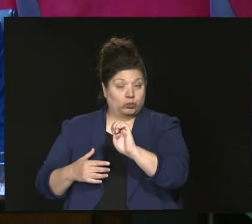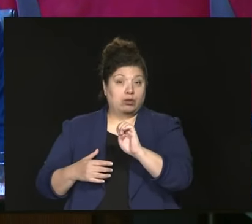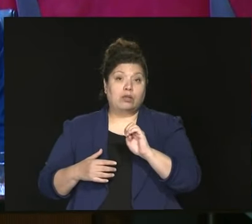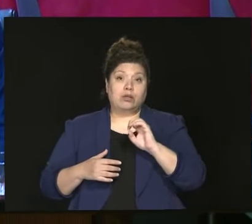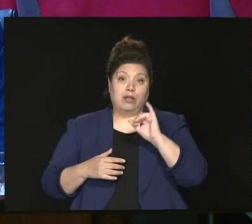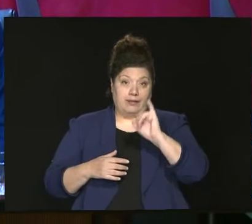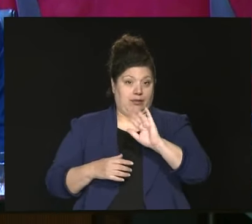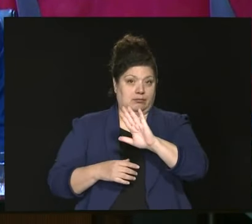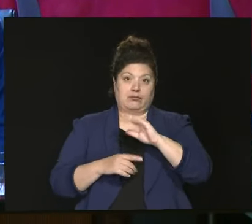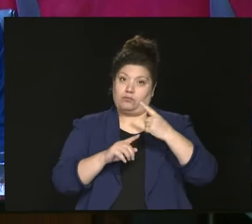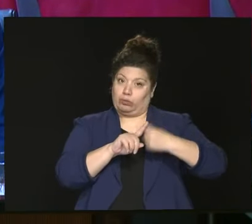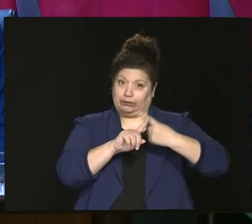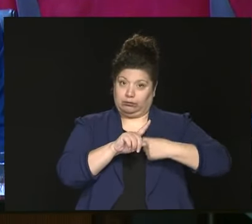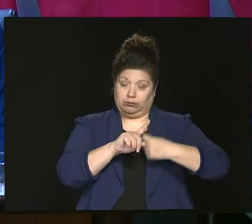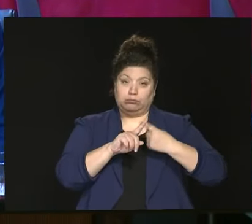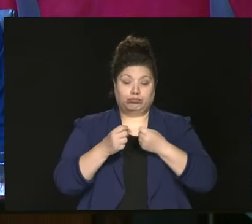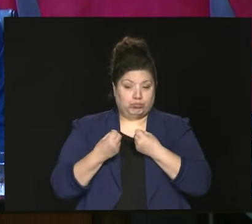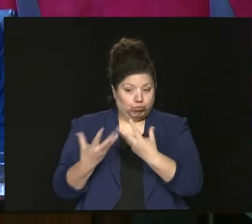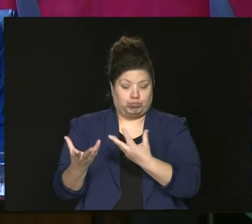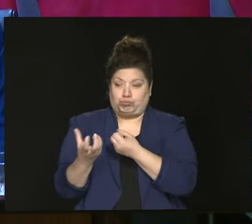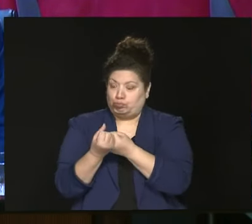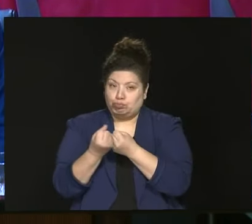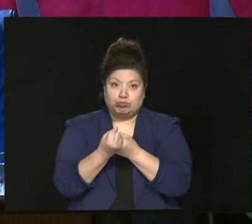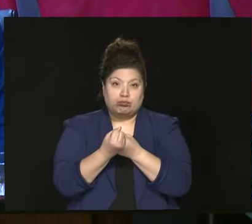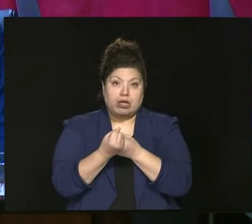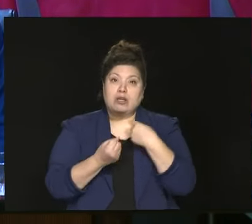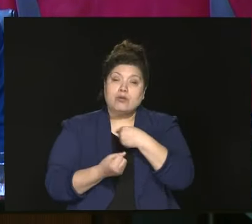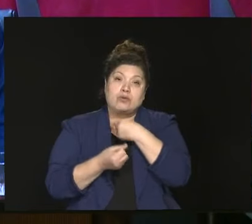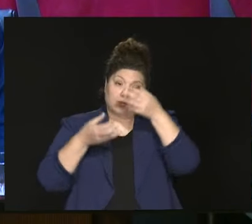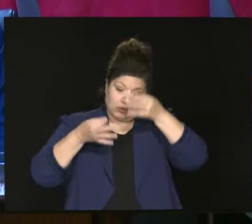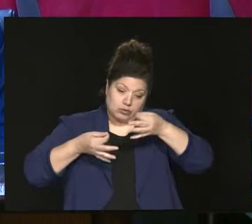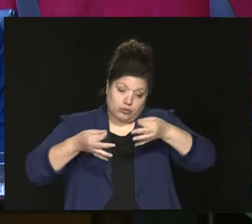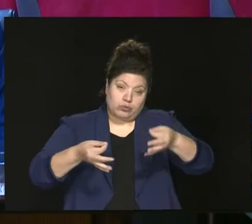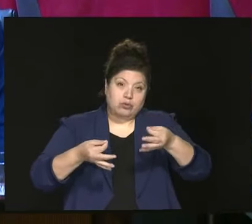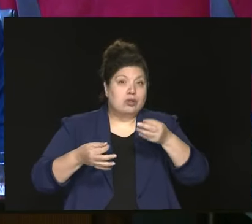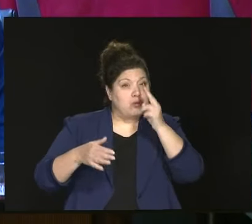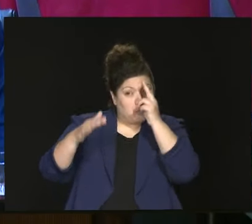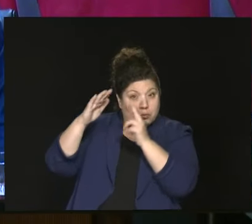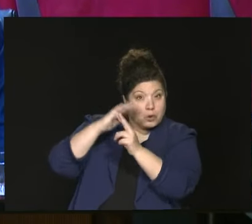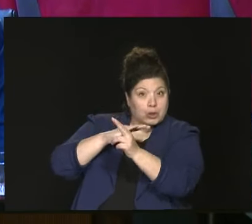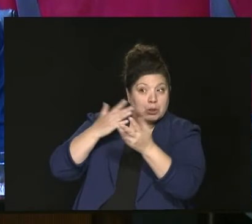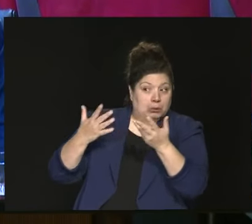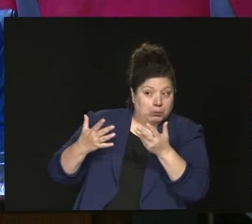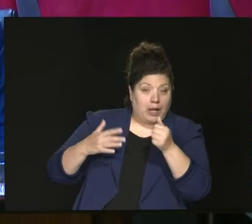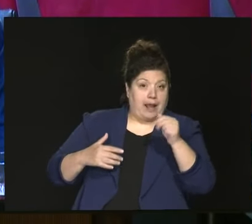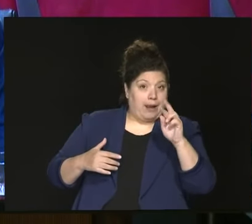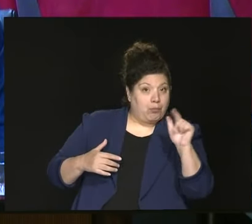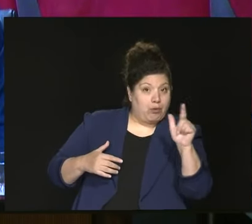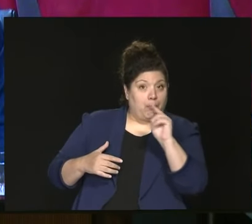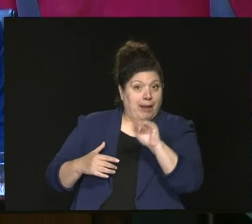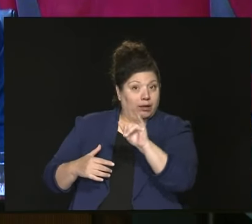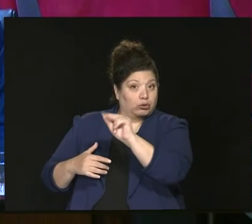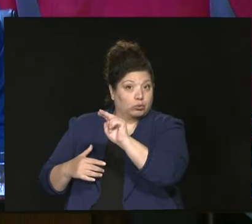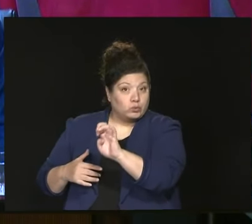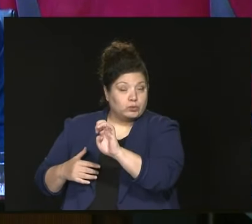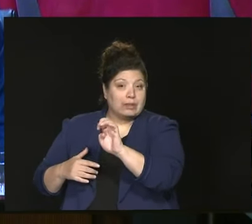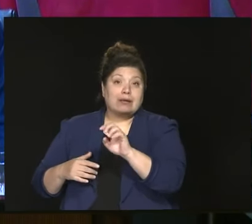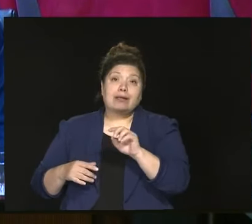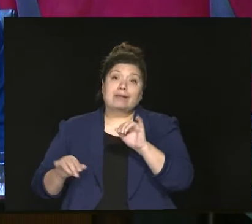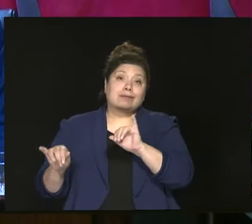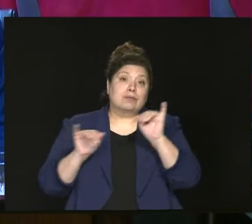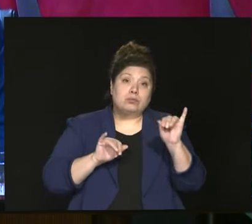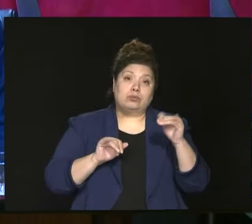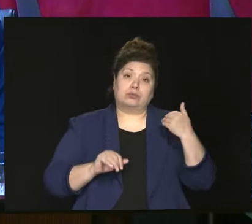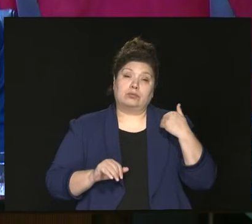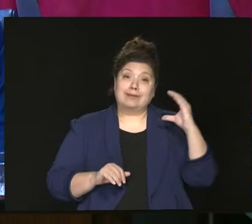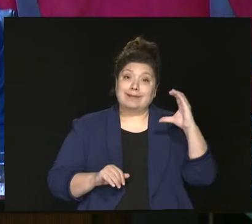to make decisions based on what we think is happening in April, May, and June. We took a similar approach in providing the emergency response benefit, which goes